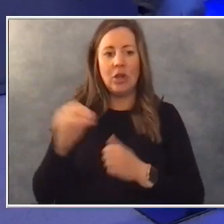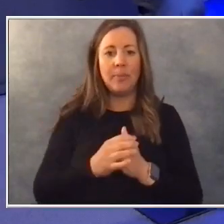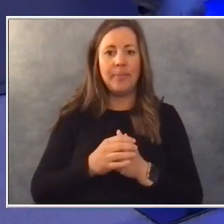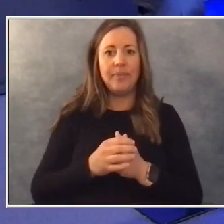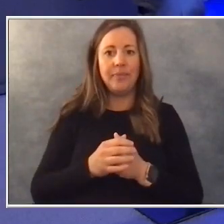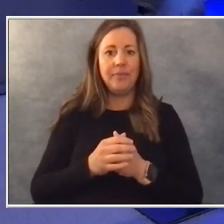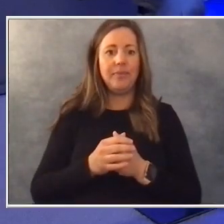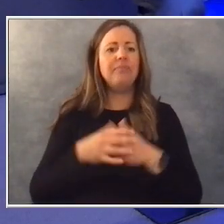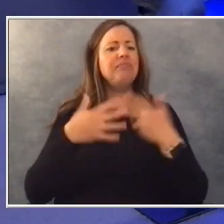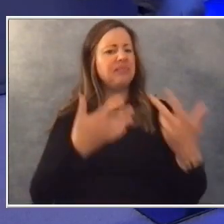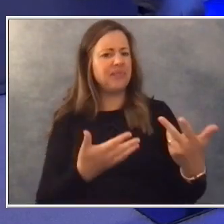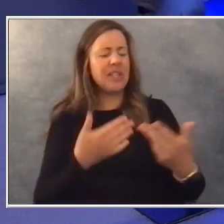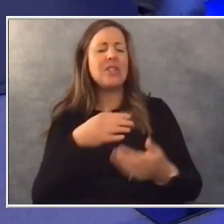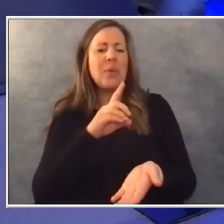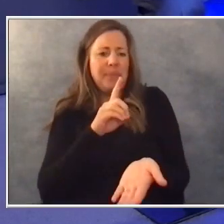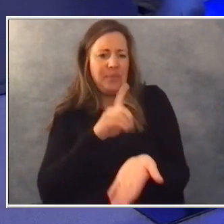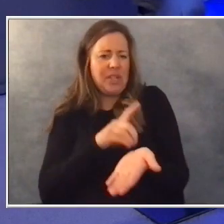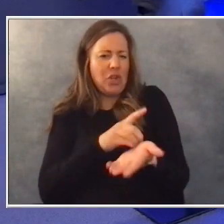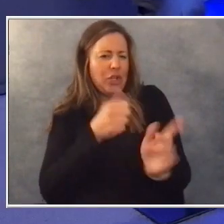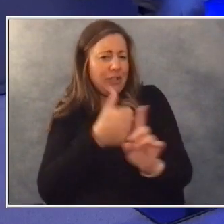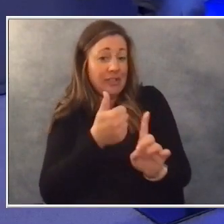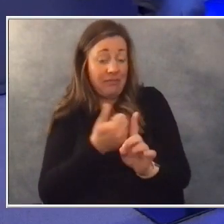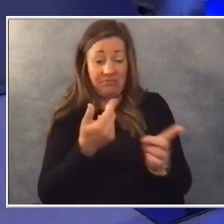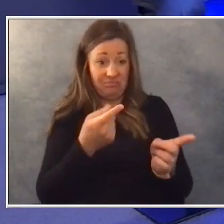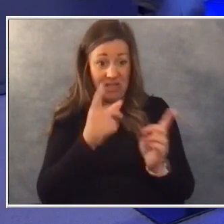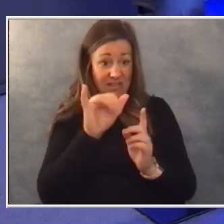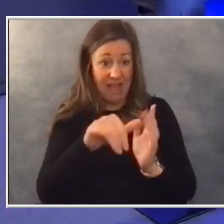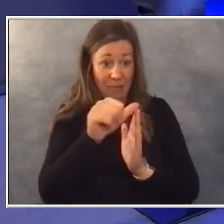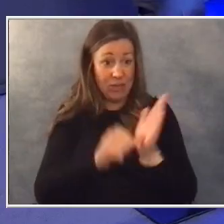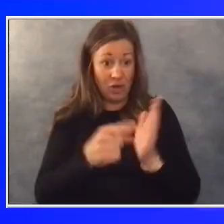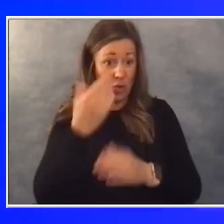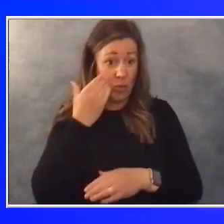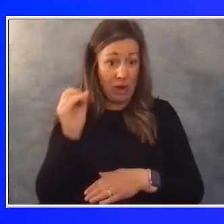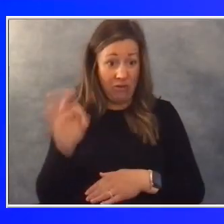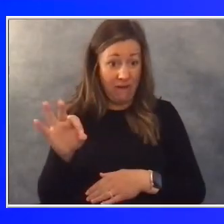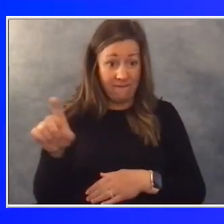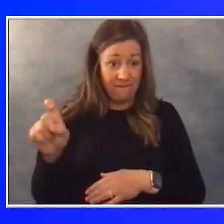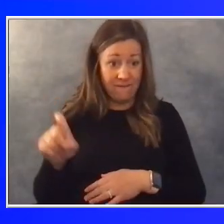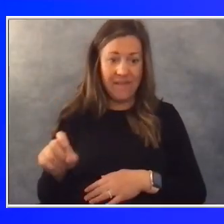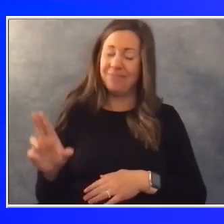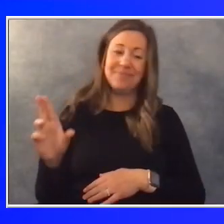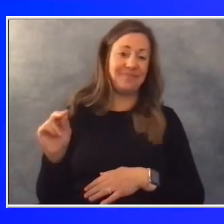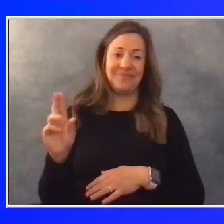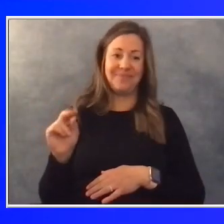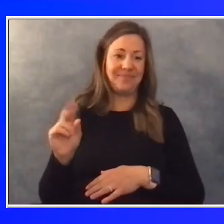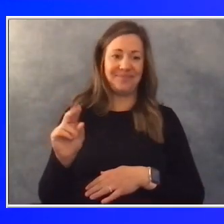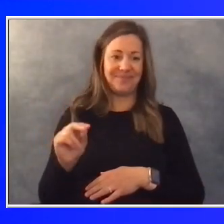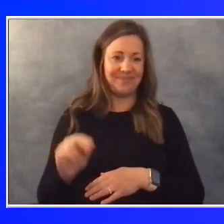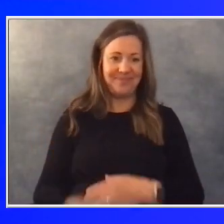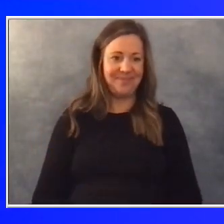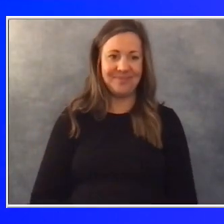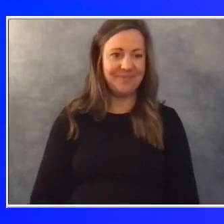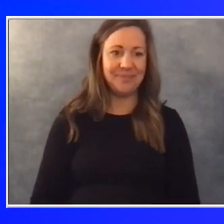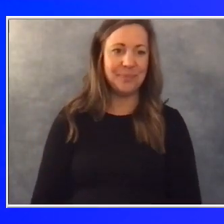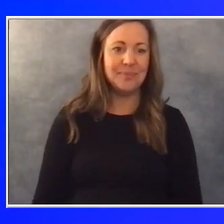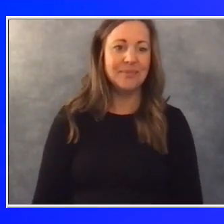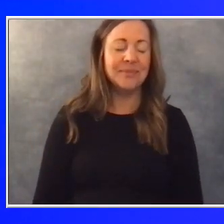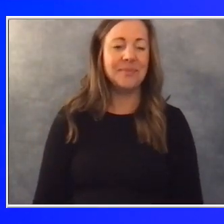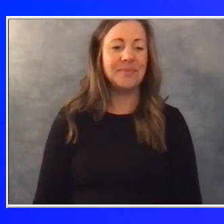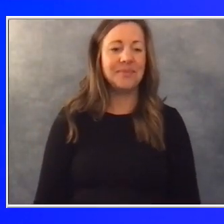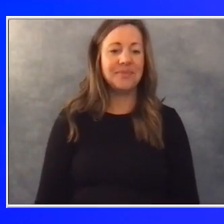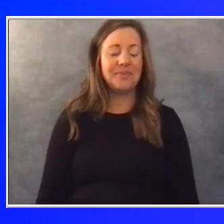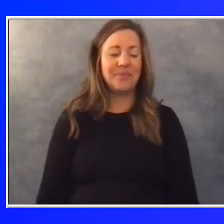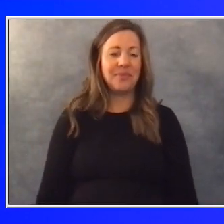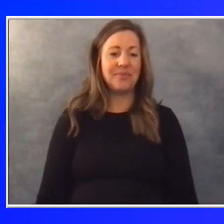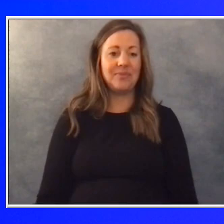yourself, was this procedure on your radar? Oh, no. So, you know, placing